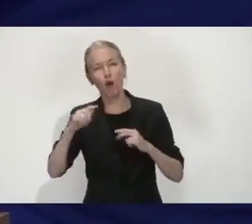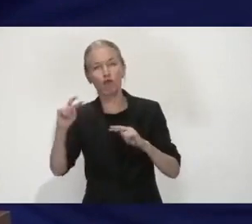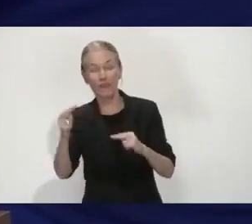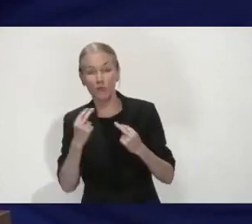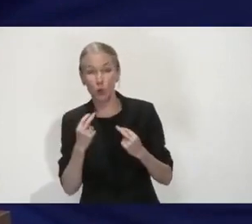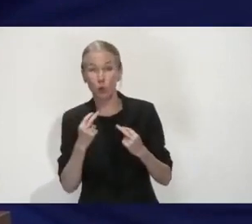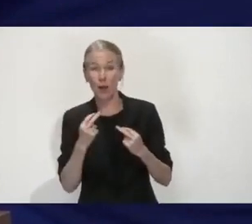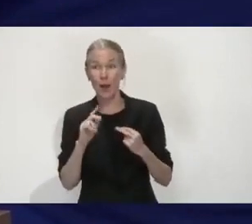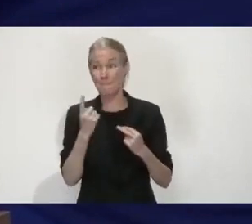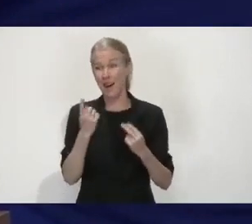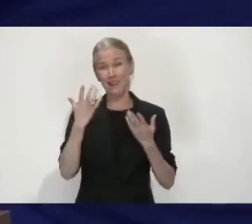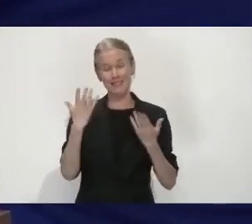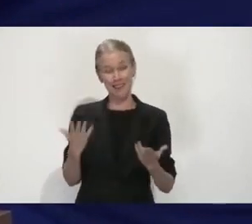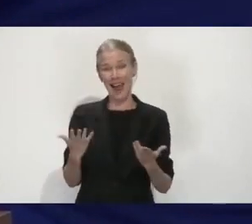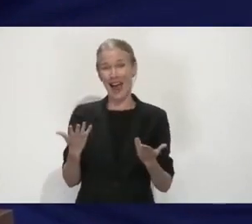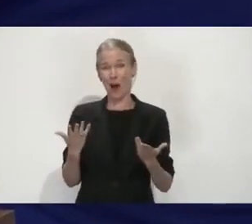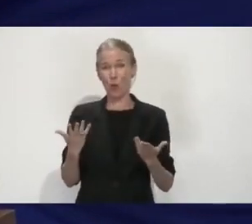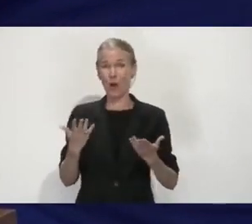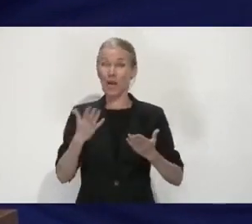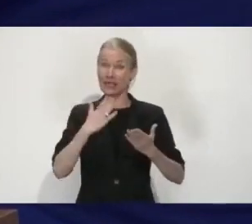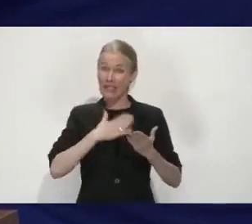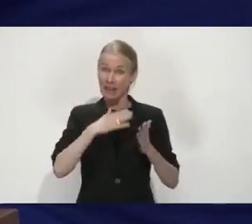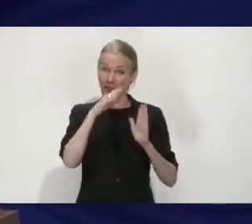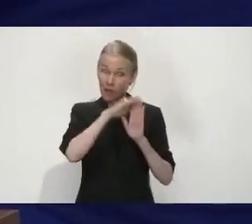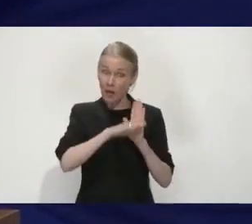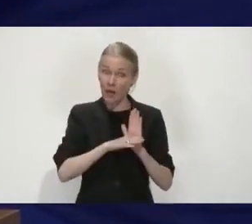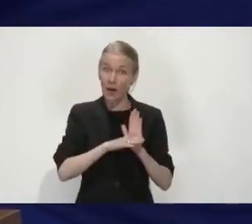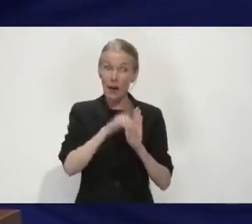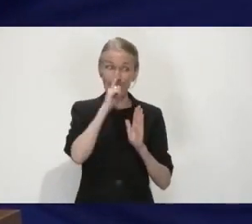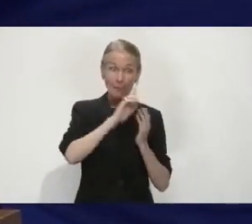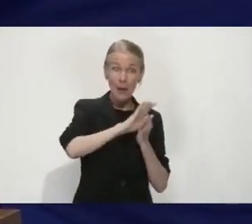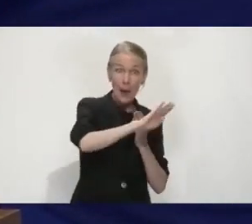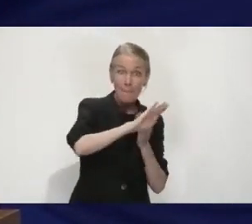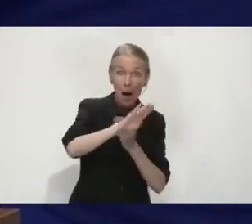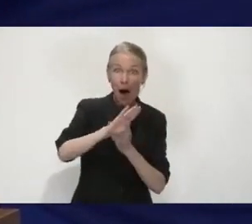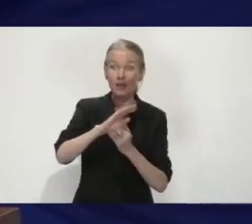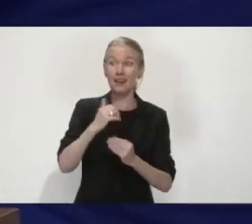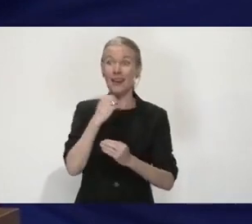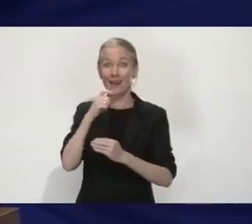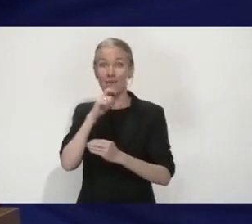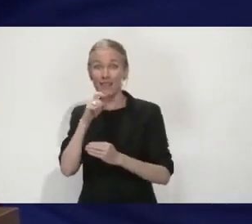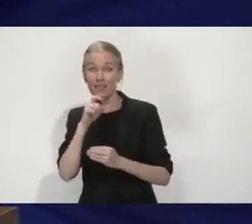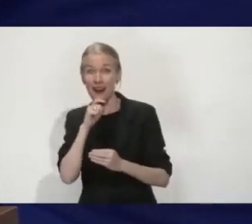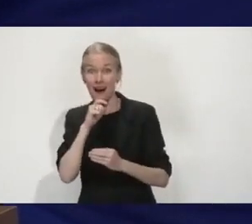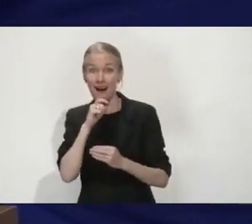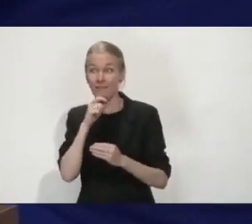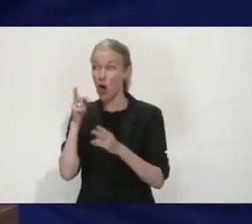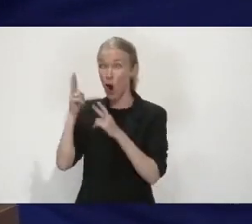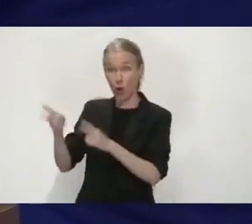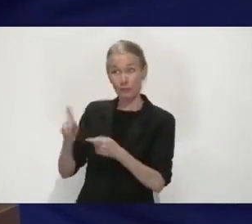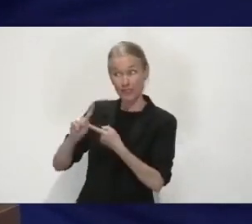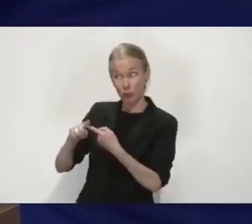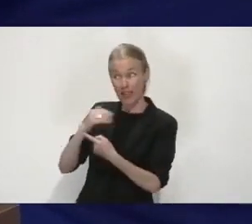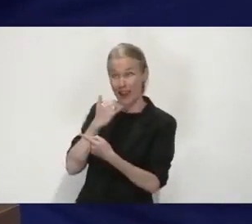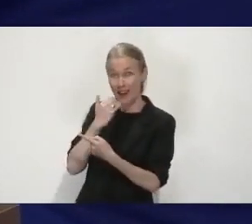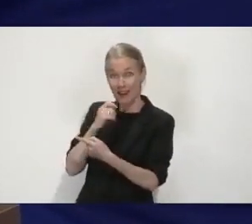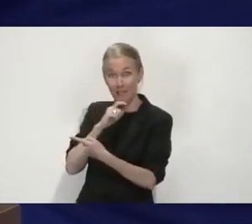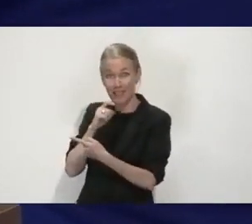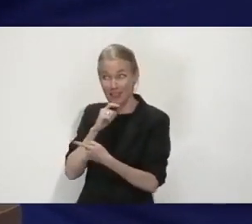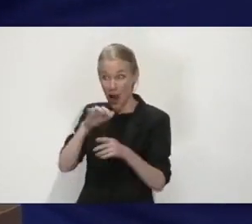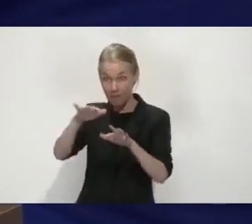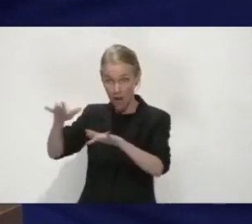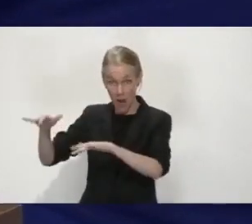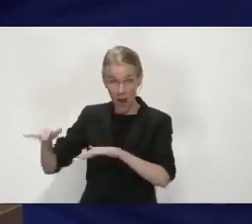safely, what we can do without putting too much pressure on other parts of our health system and taking away from other things that we need to